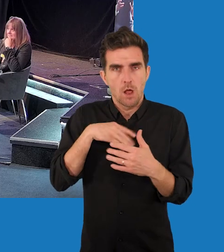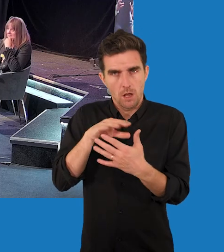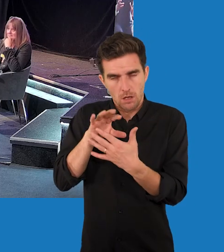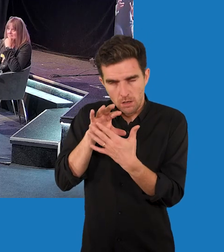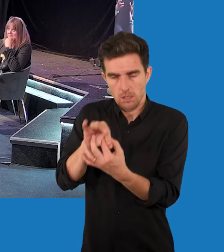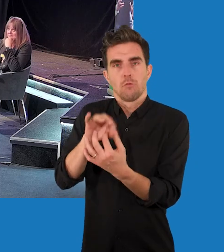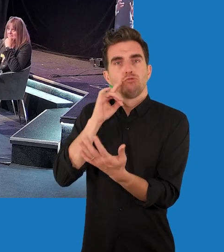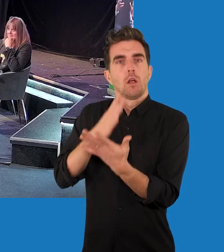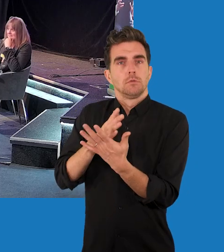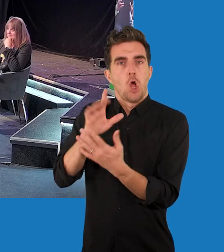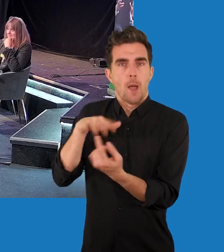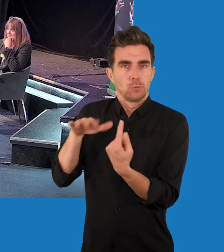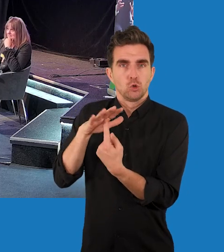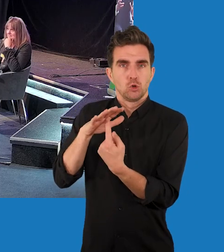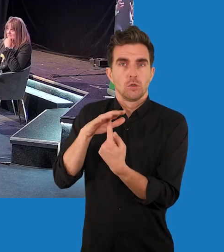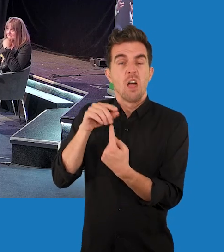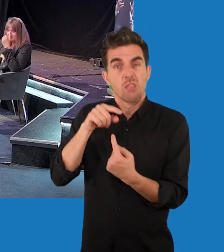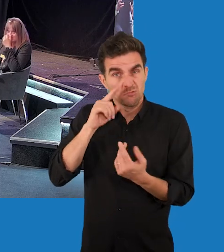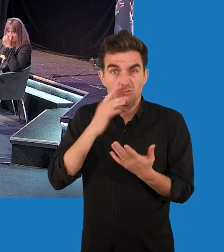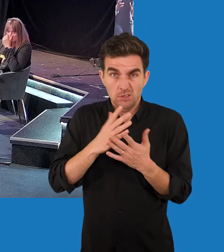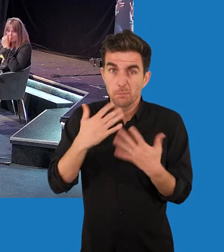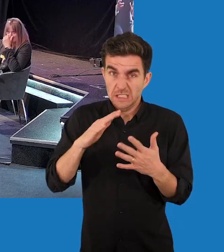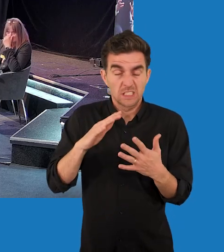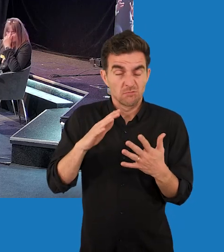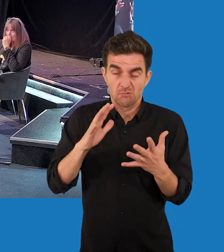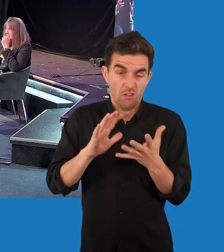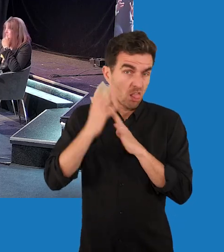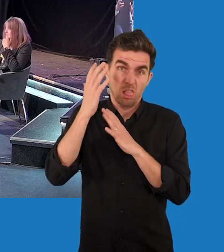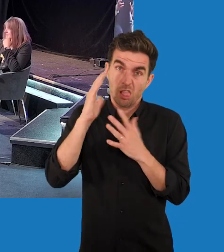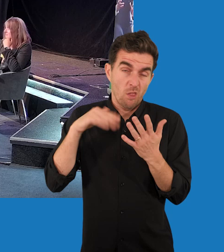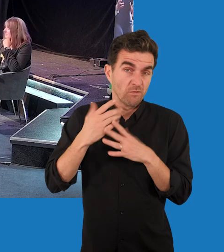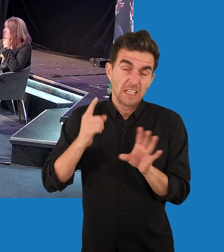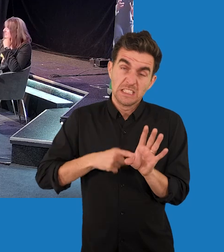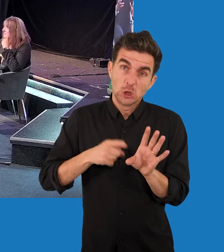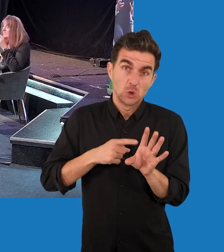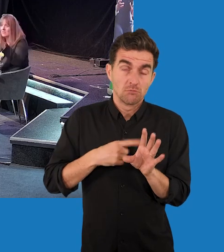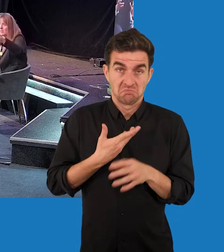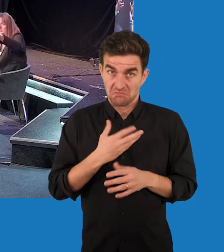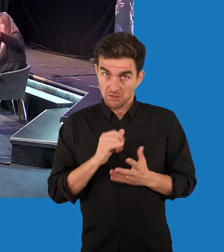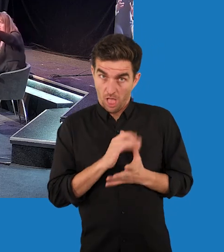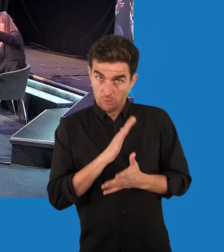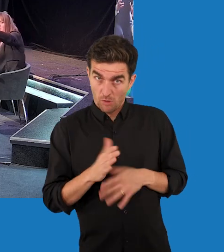trust with those communities, and that trust has been fractured over many years. Sarah,